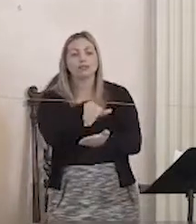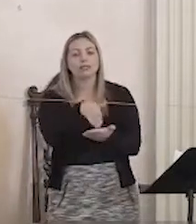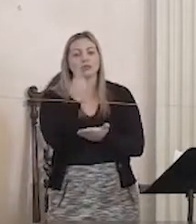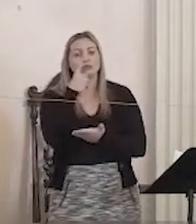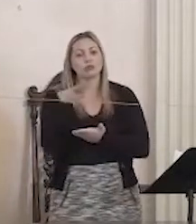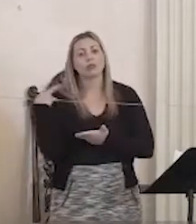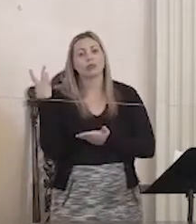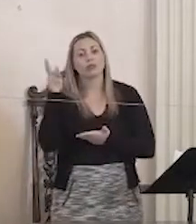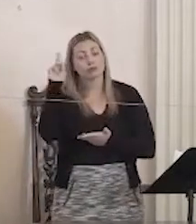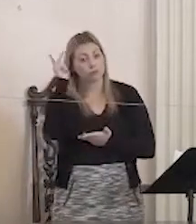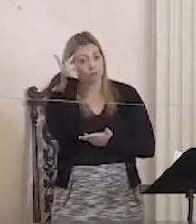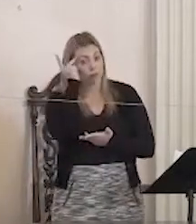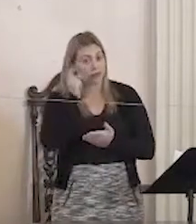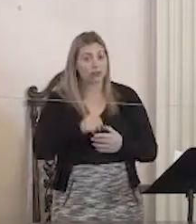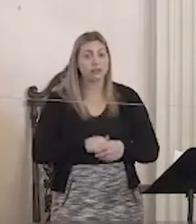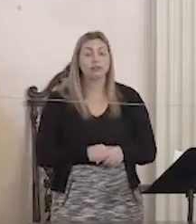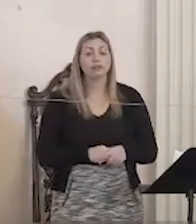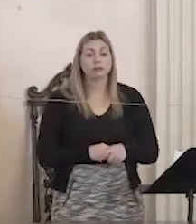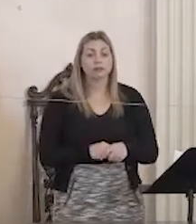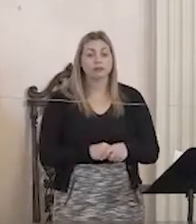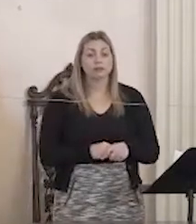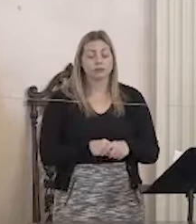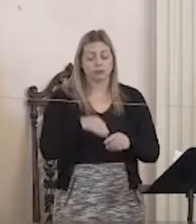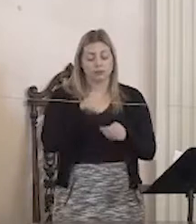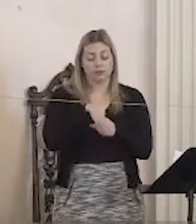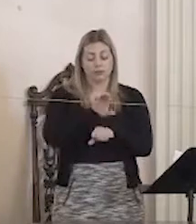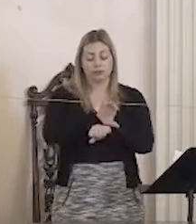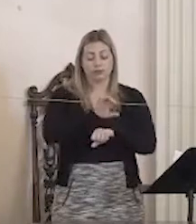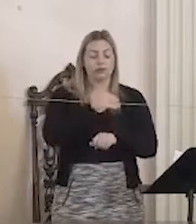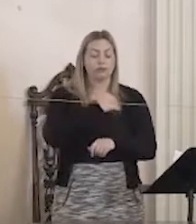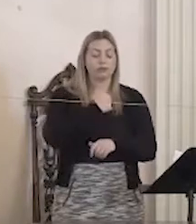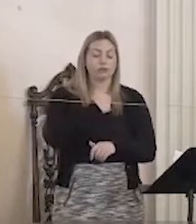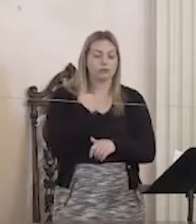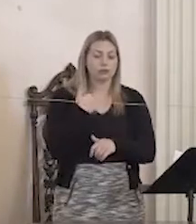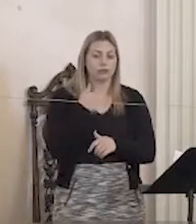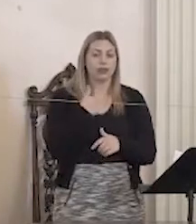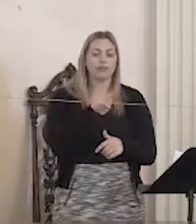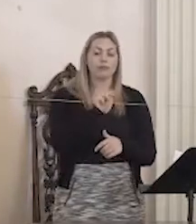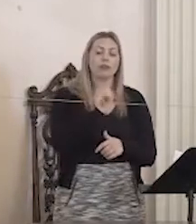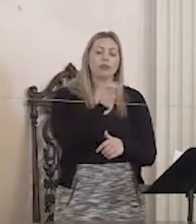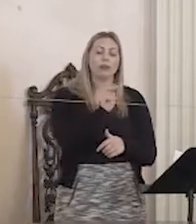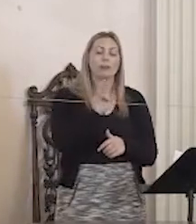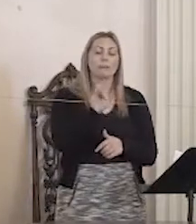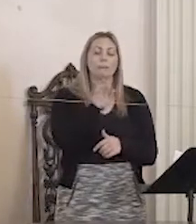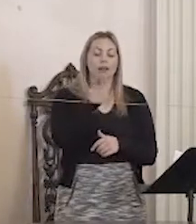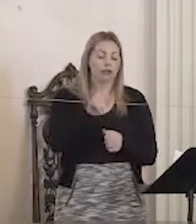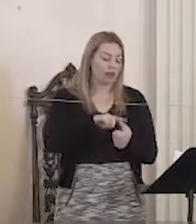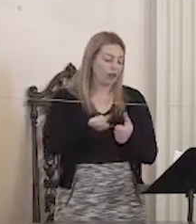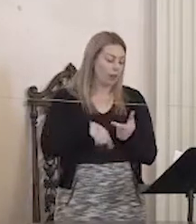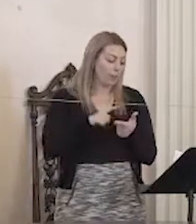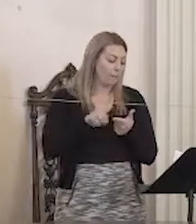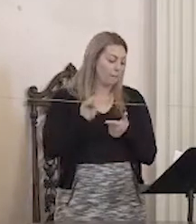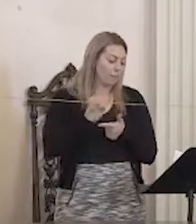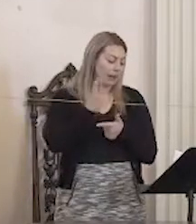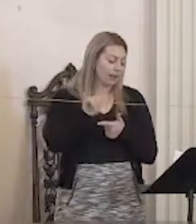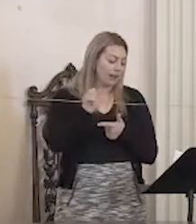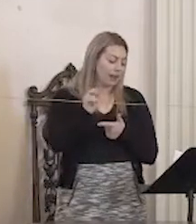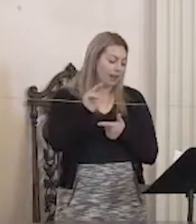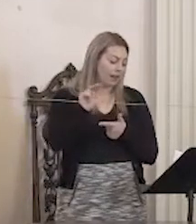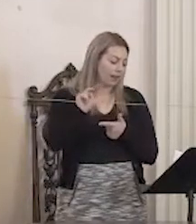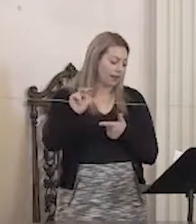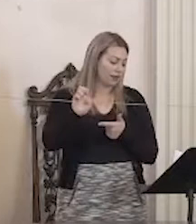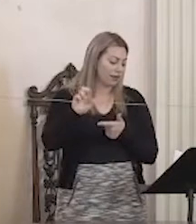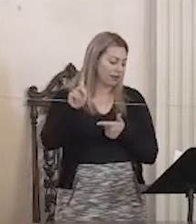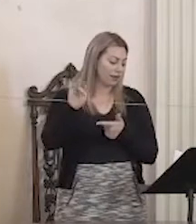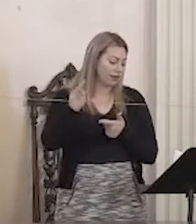for Washington politics. Among its members were Marion Barry, Betty Ann Kane, Hilda